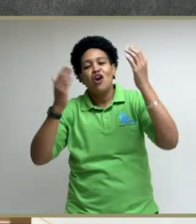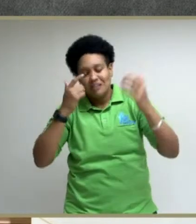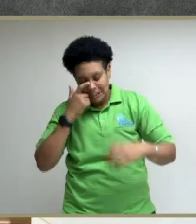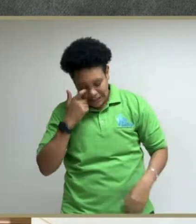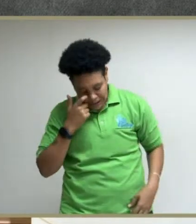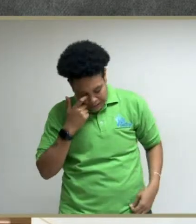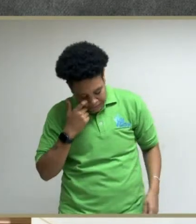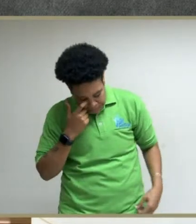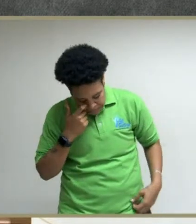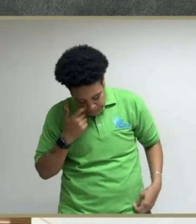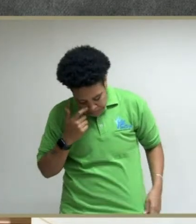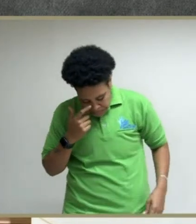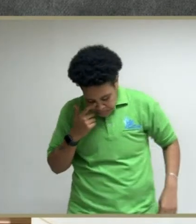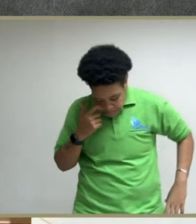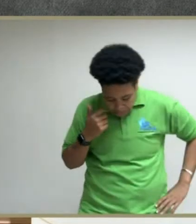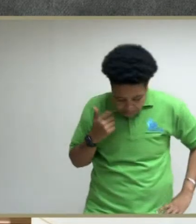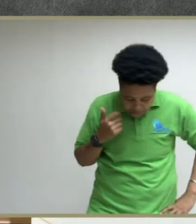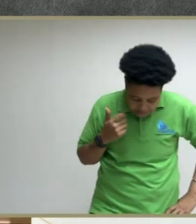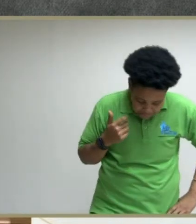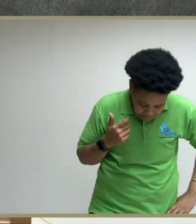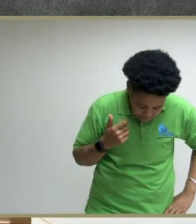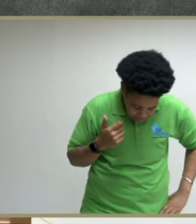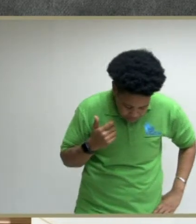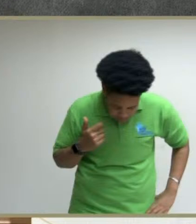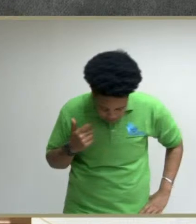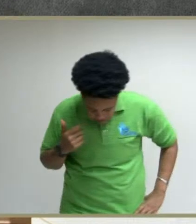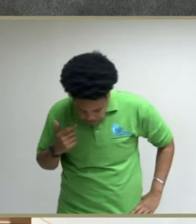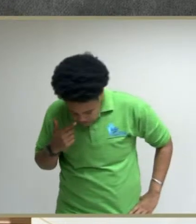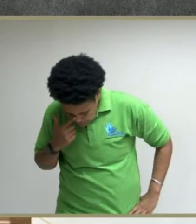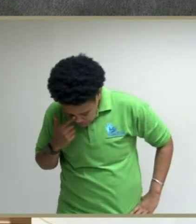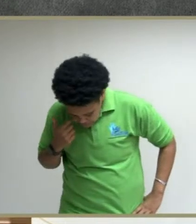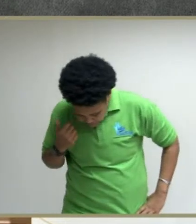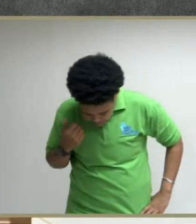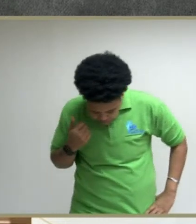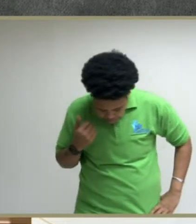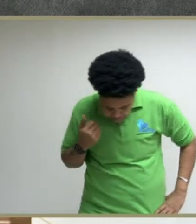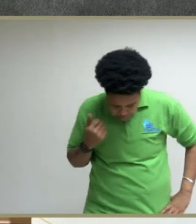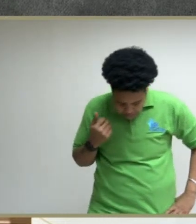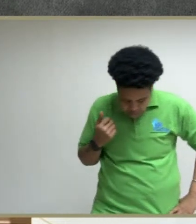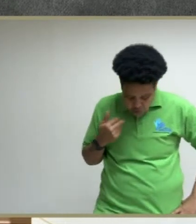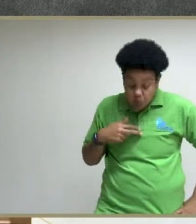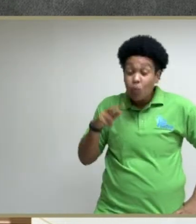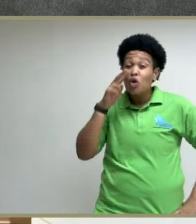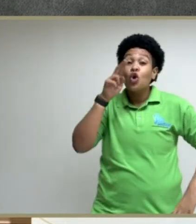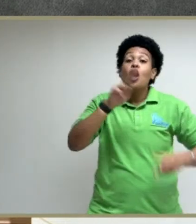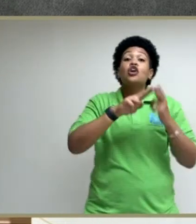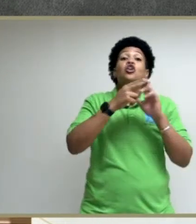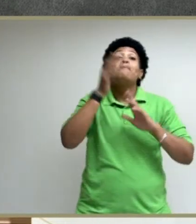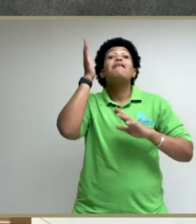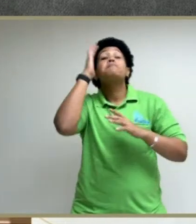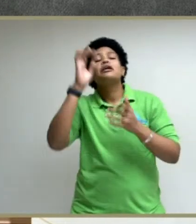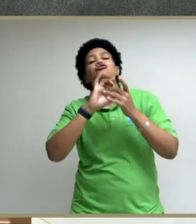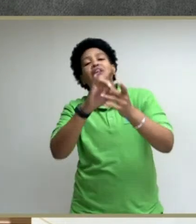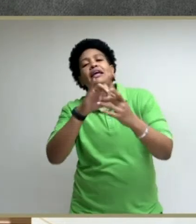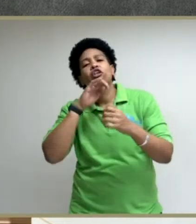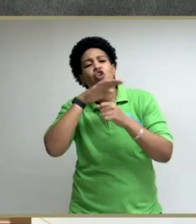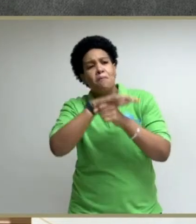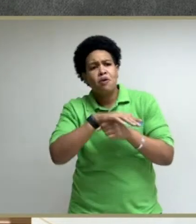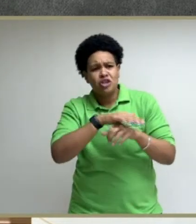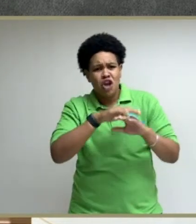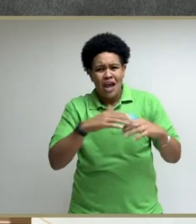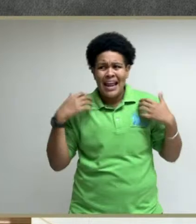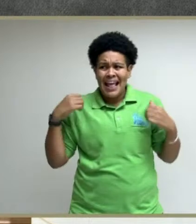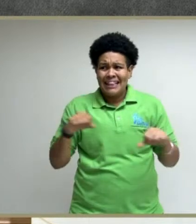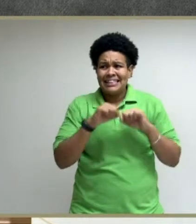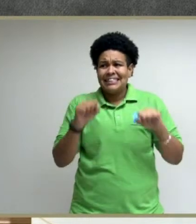the numbers of beds in terms of the pressure that is on the health system in terms of this color code, where